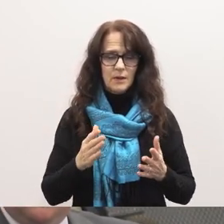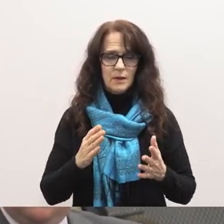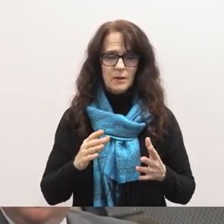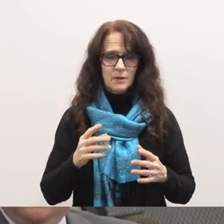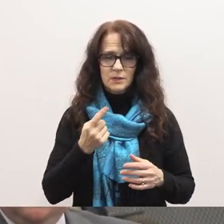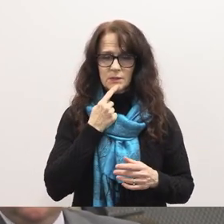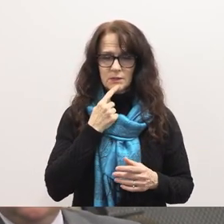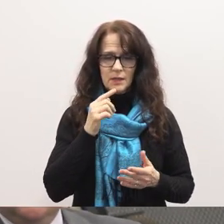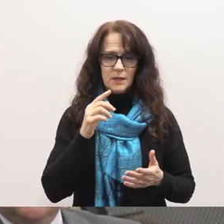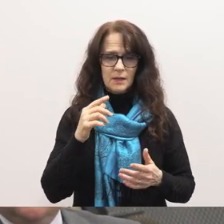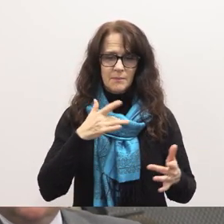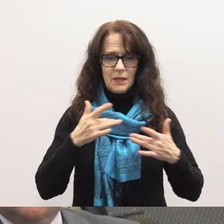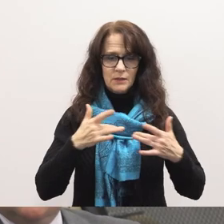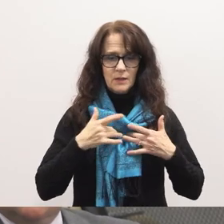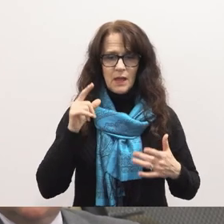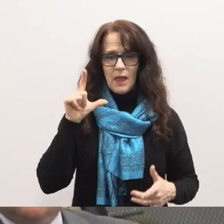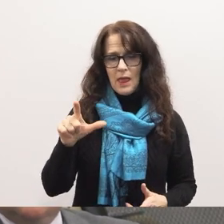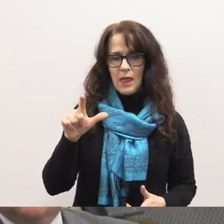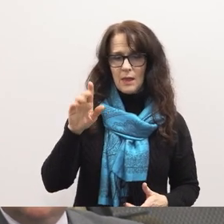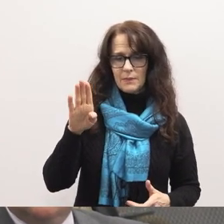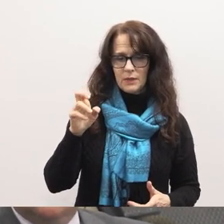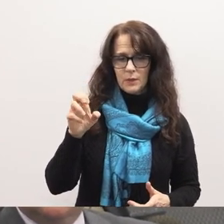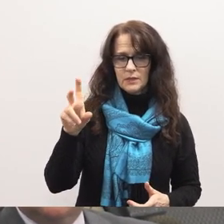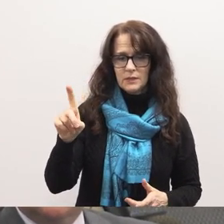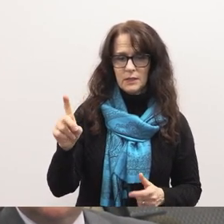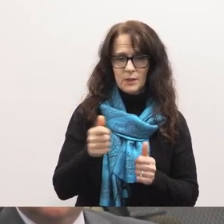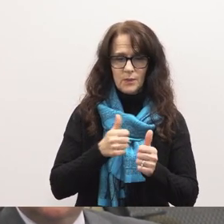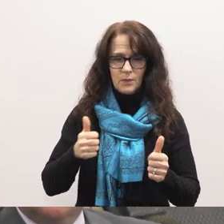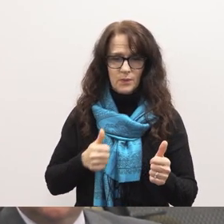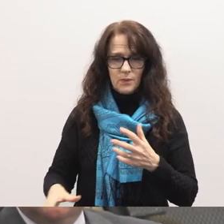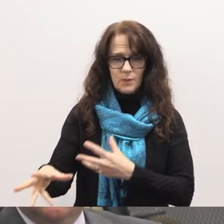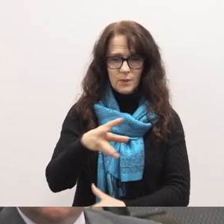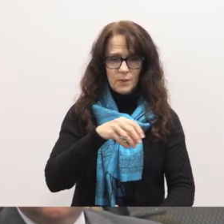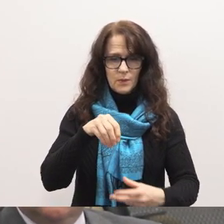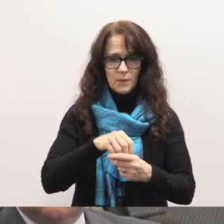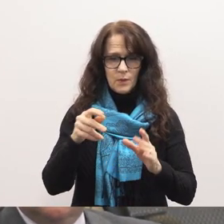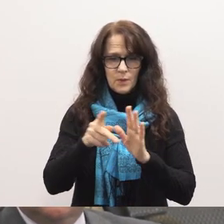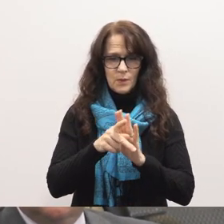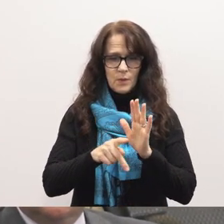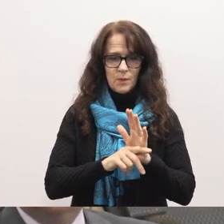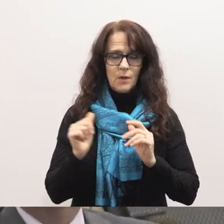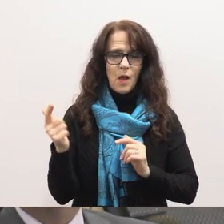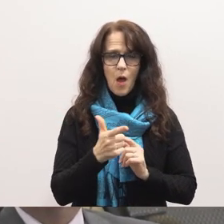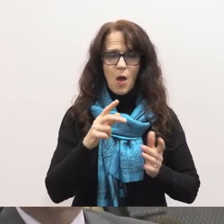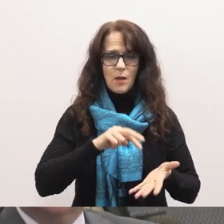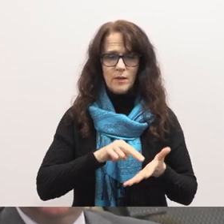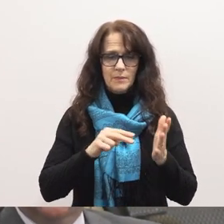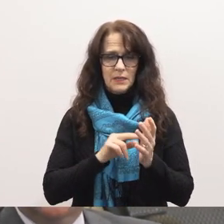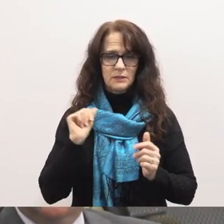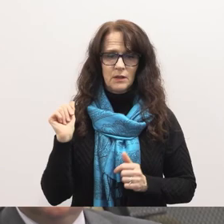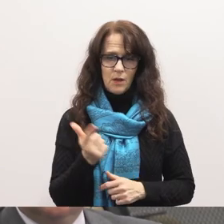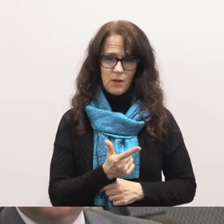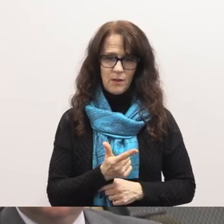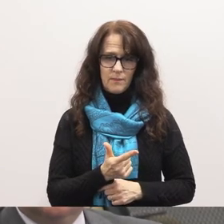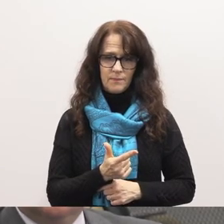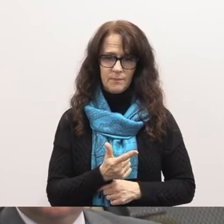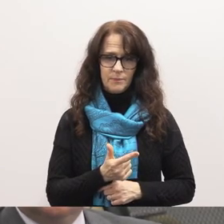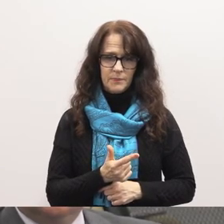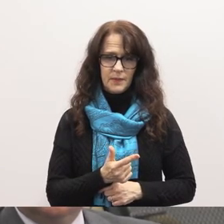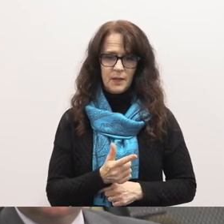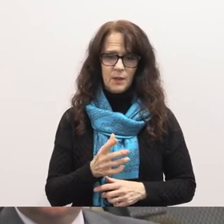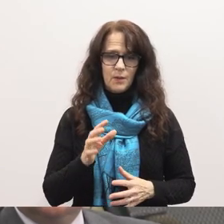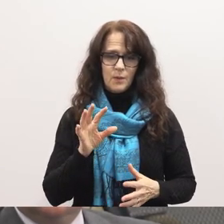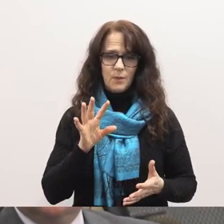that LBUSD seems to have veered away from its inclusive policy of all means all. What I'm